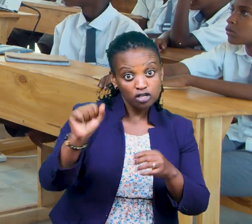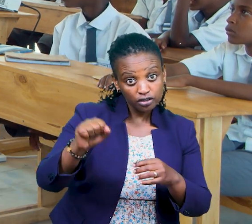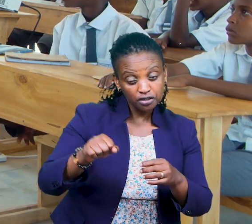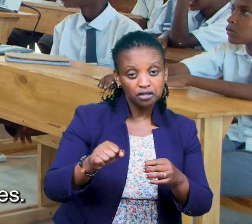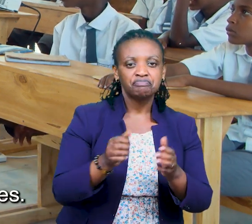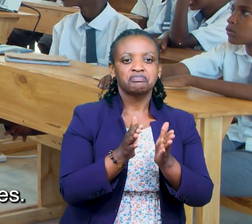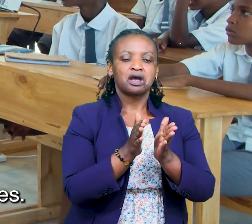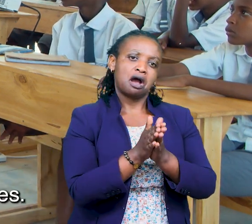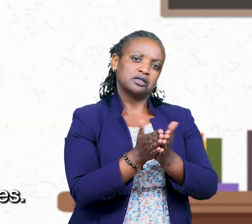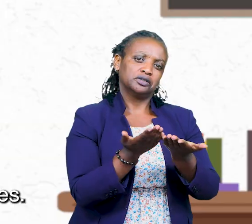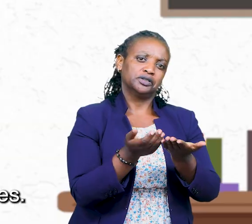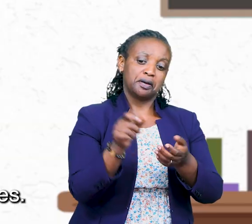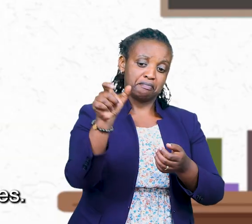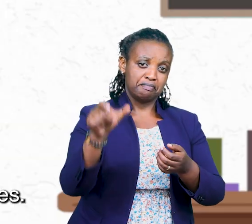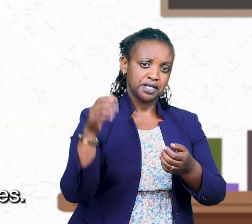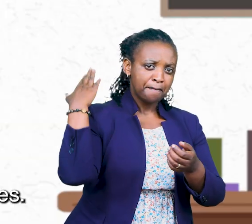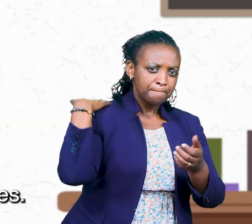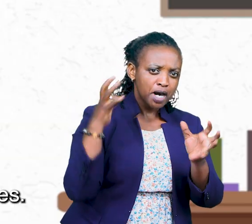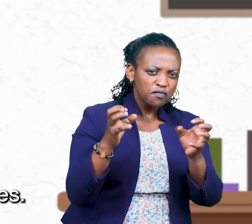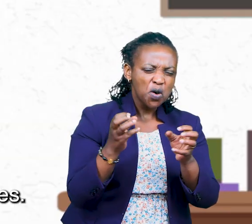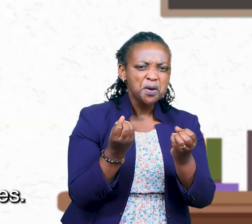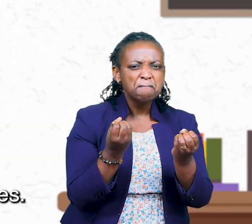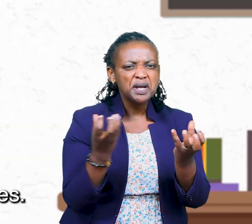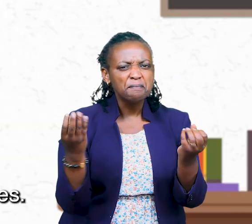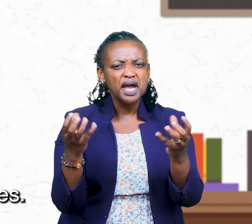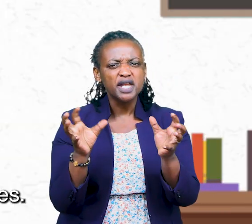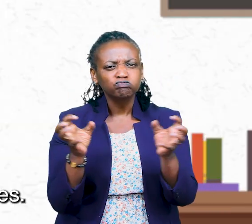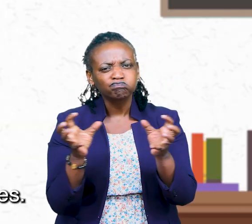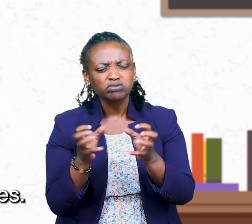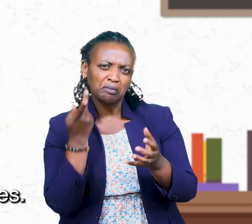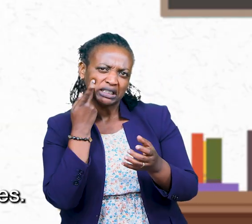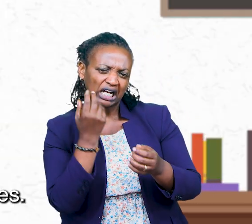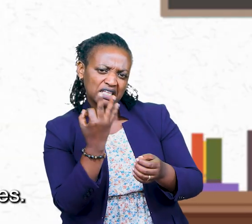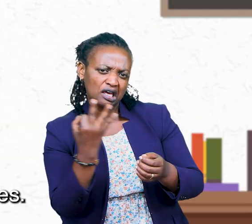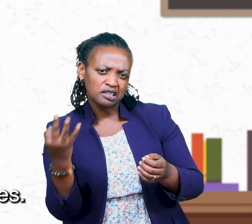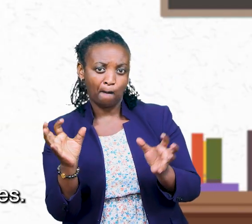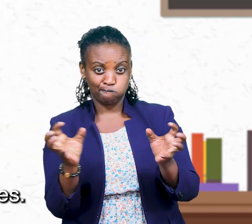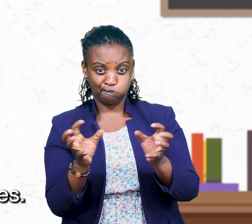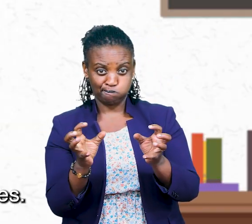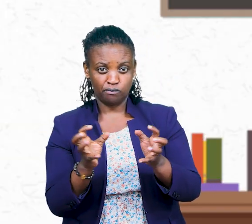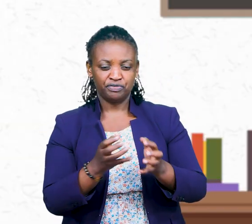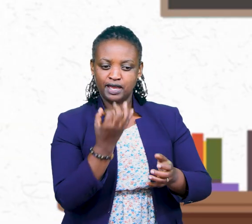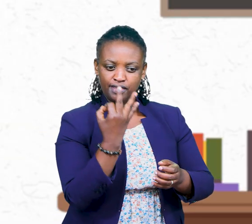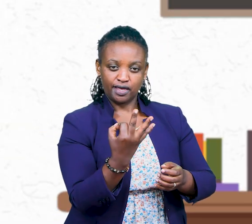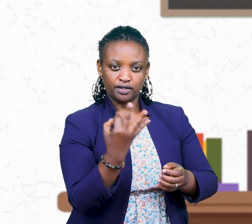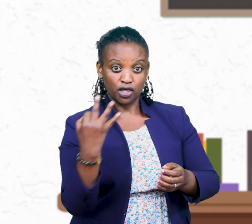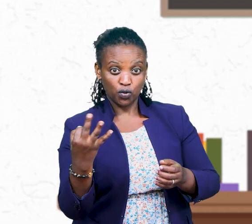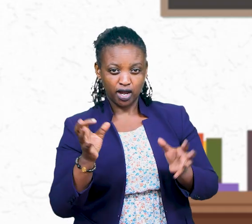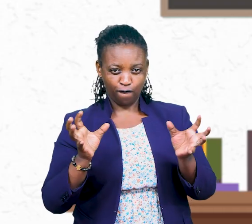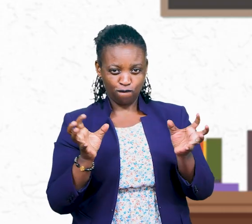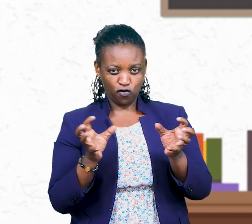Yes? Yes. And the human backbone is made of many bones, around 33 bones.